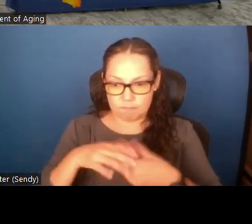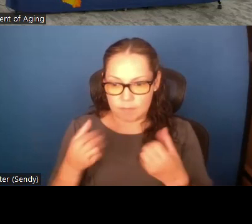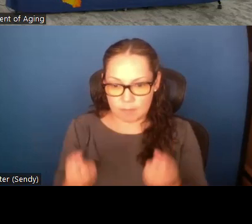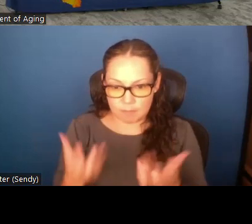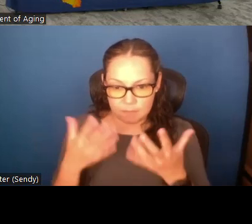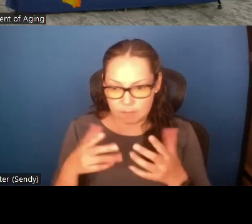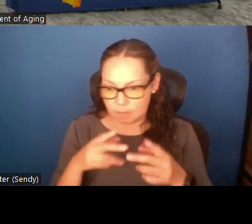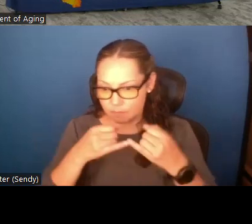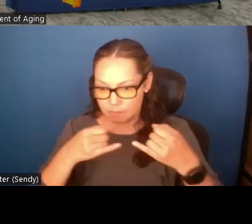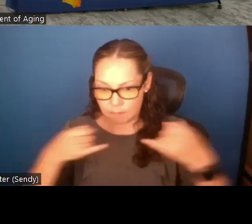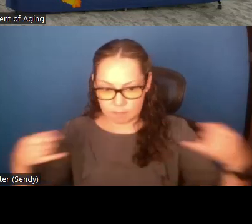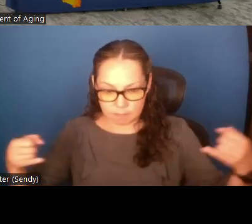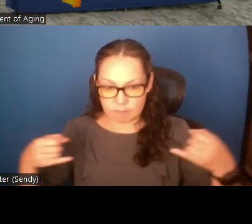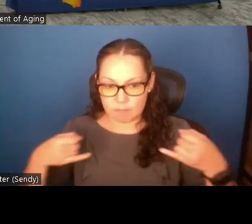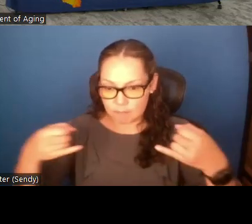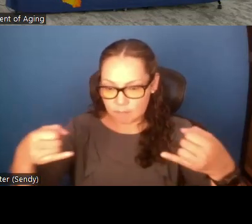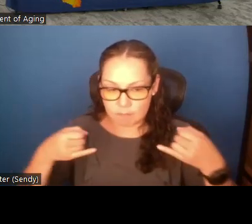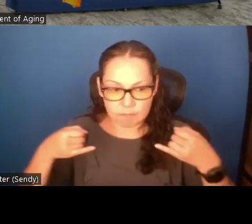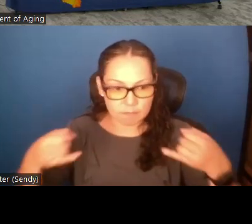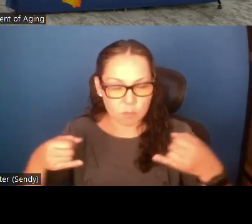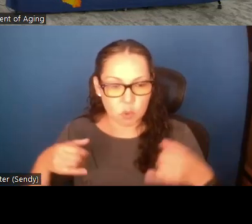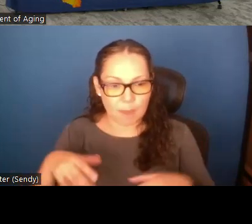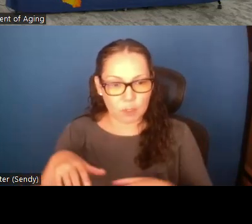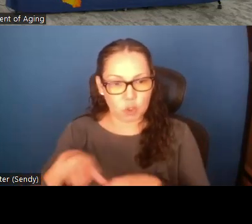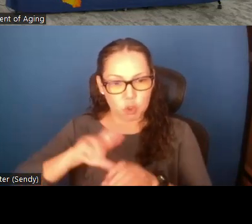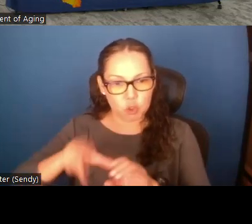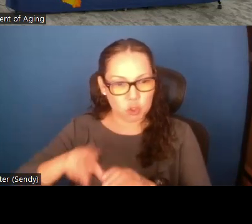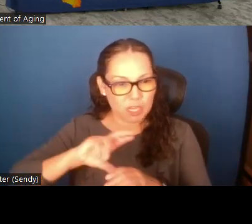talk about the feedback that we received from work group members